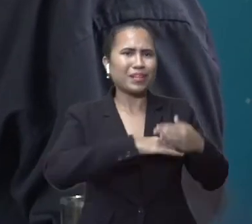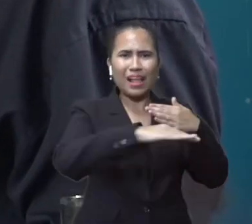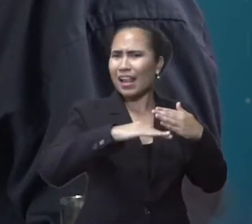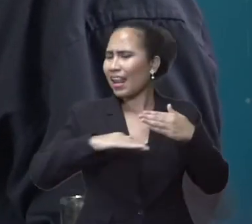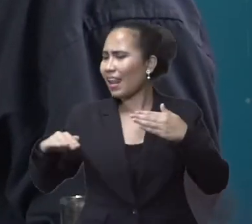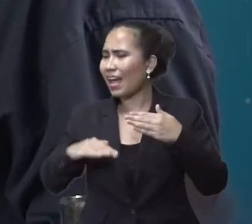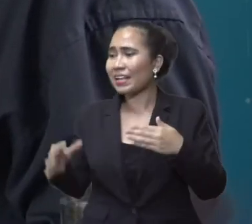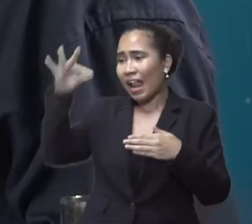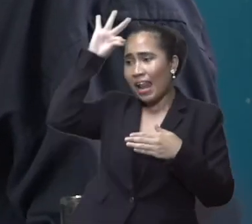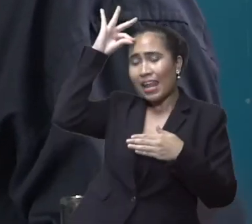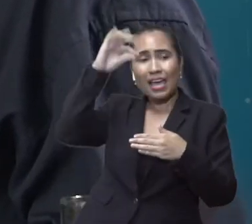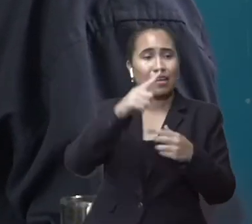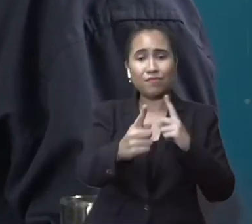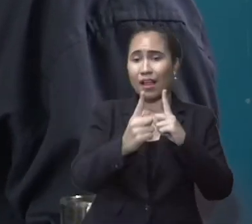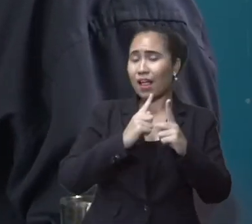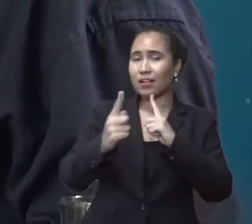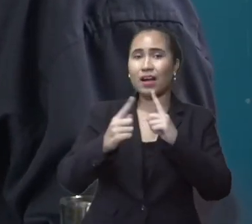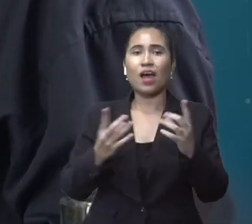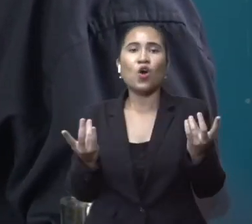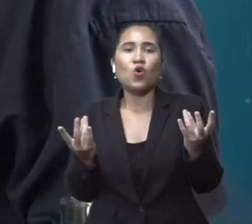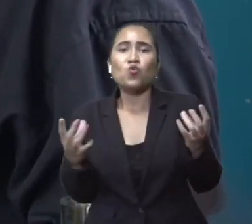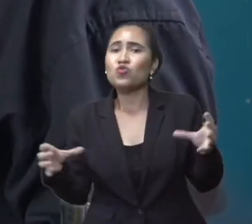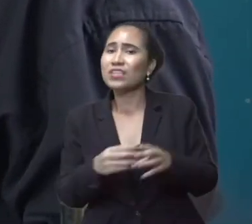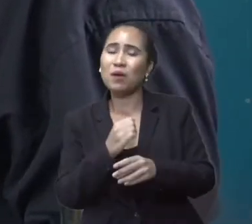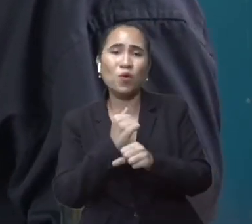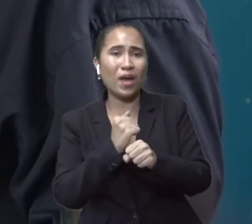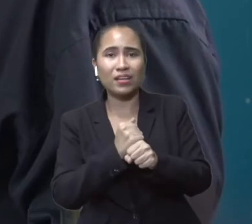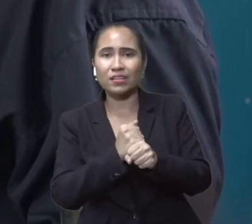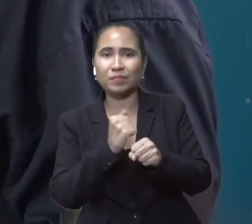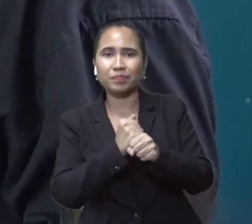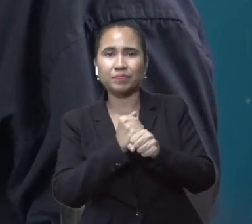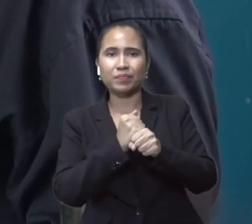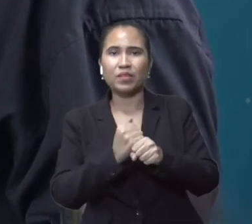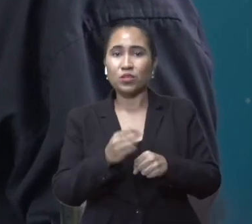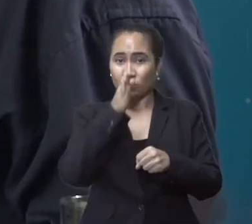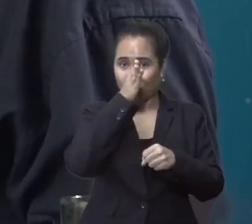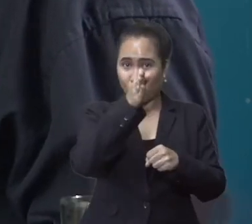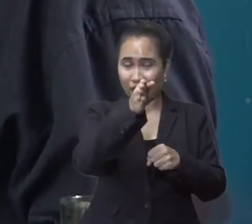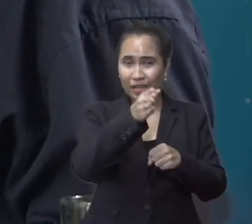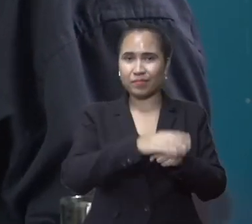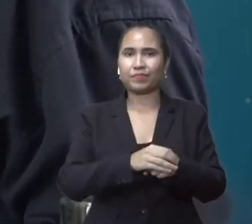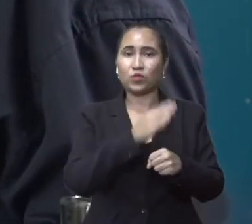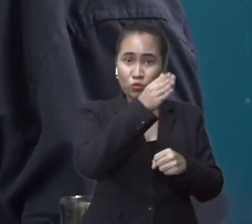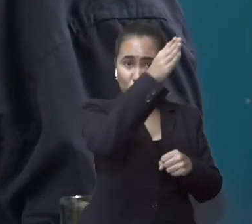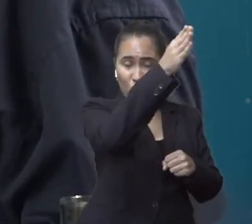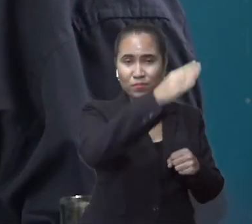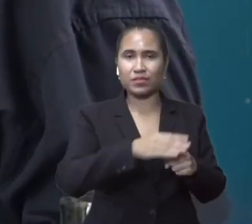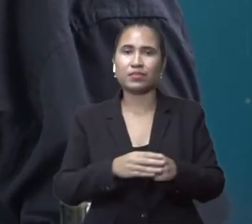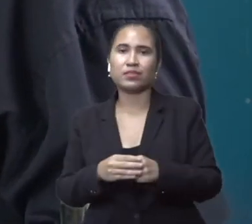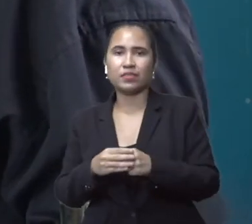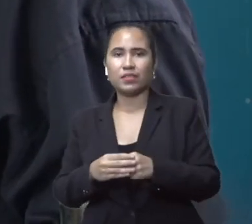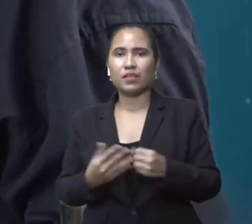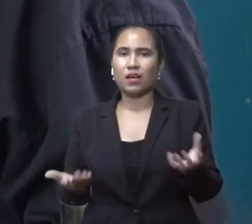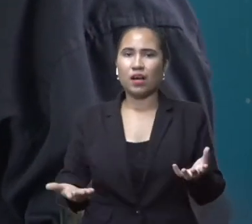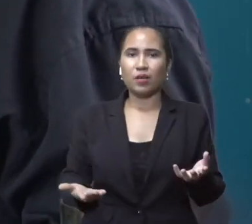How do we learn from each other? How do we move or collaborate in certain areas so that we move towards that? So the whole principle